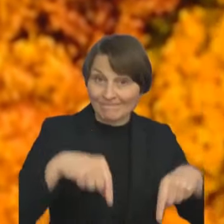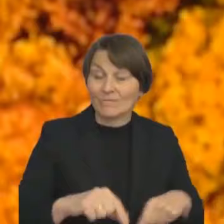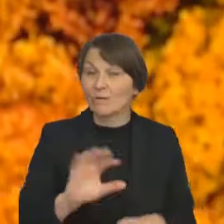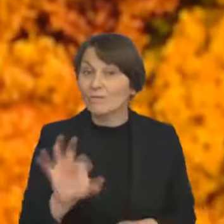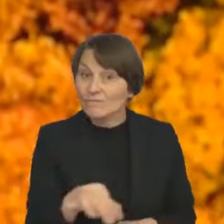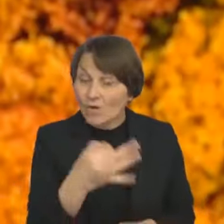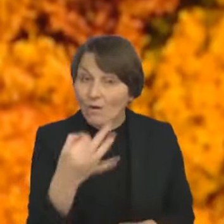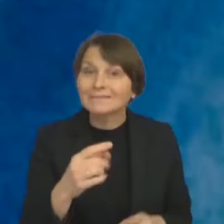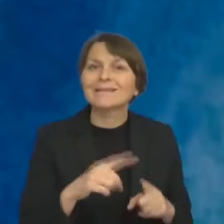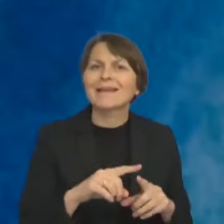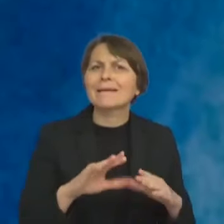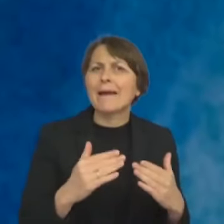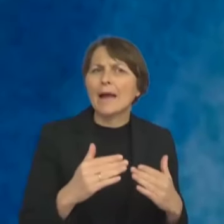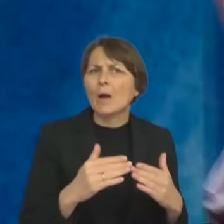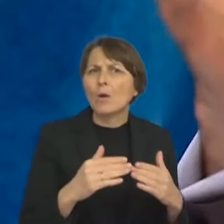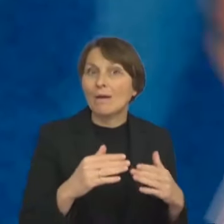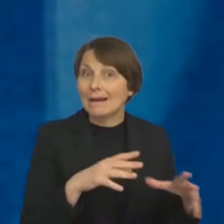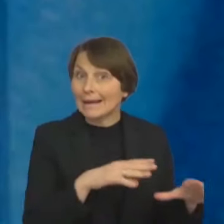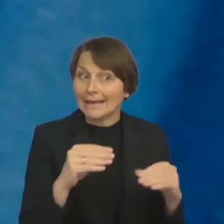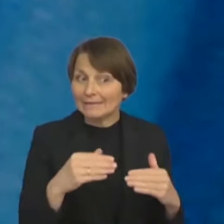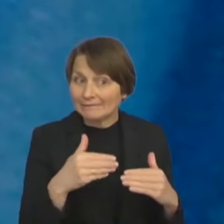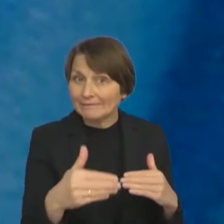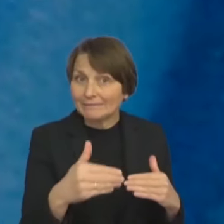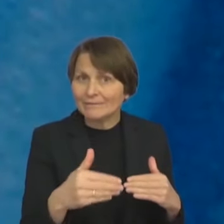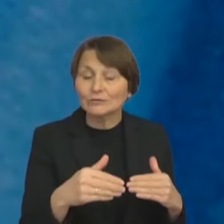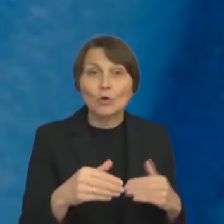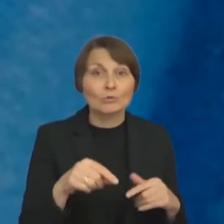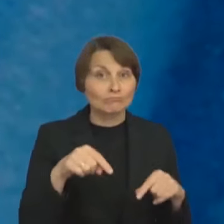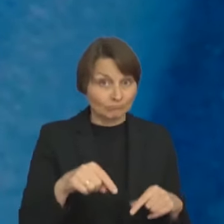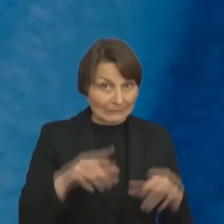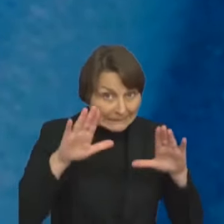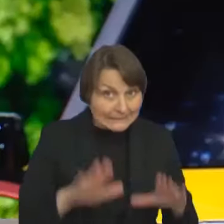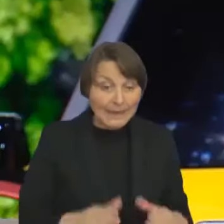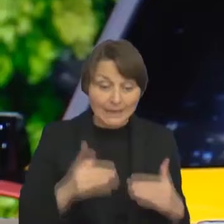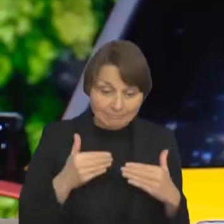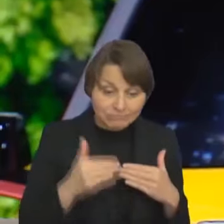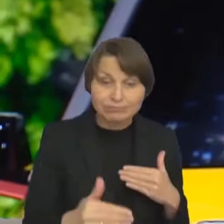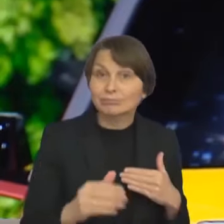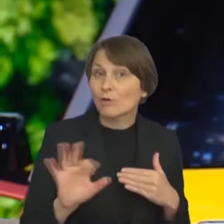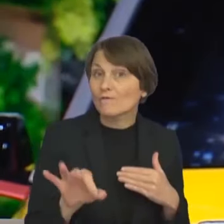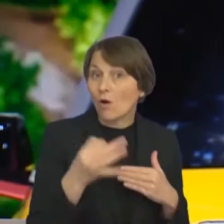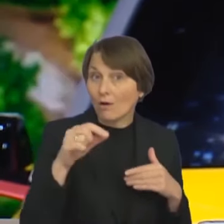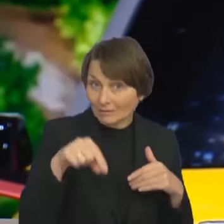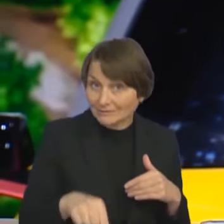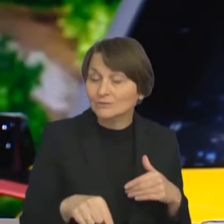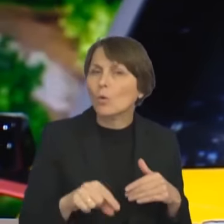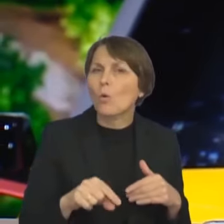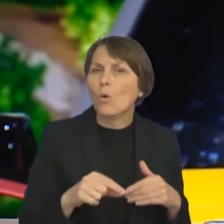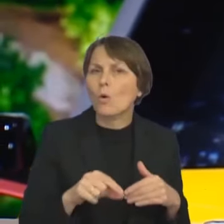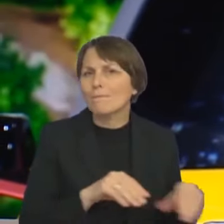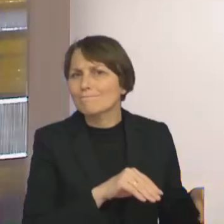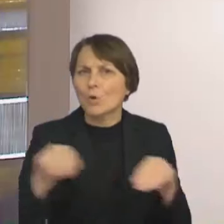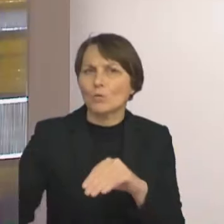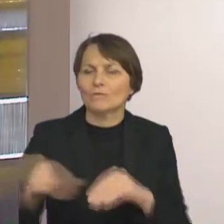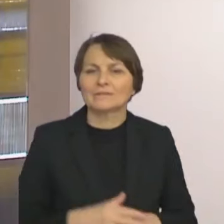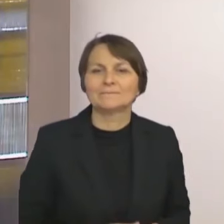departure plans, what is the future of Renault in France? Is industry still profitable? Well, you know, we will Luca did talk